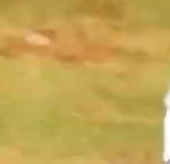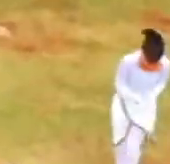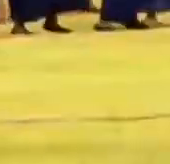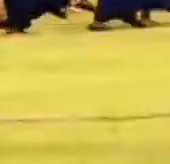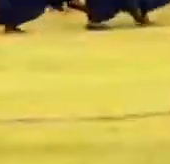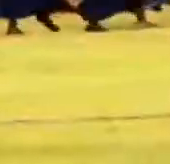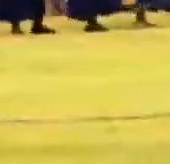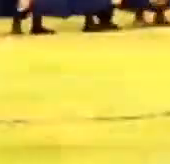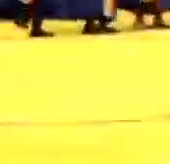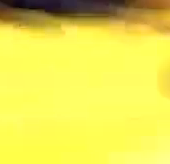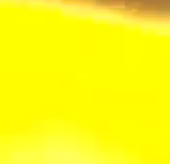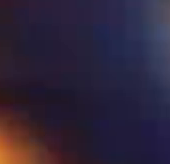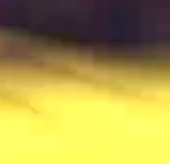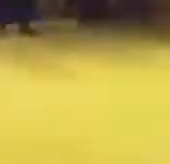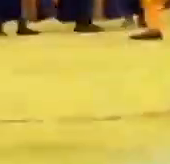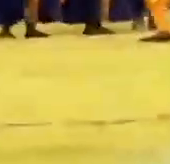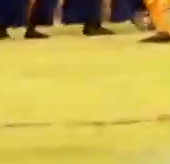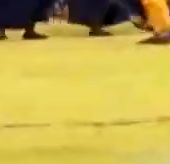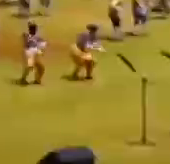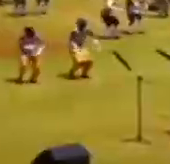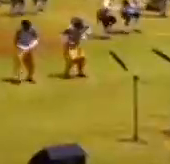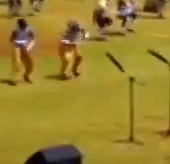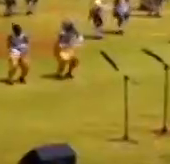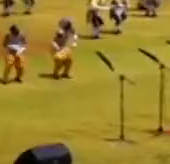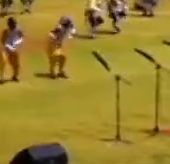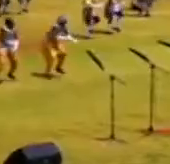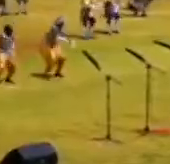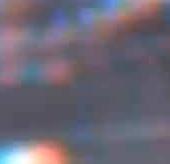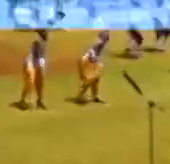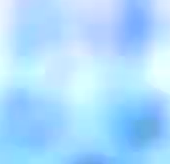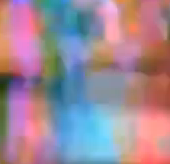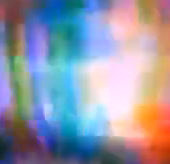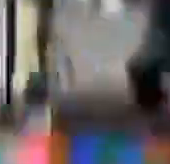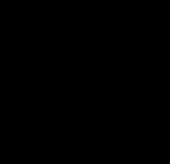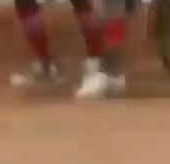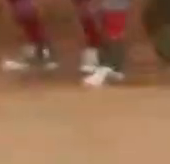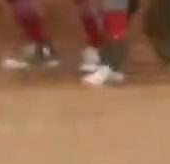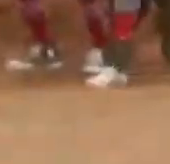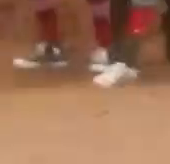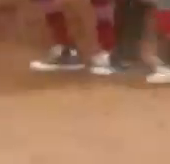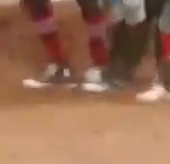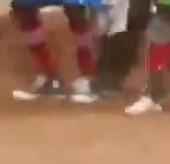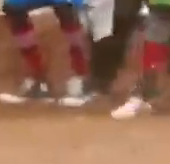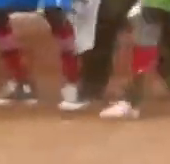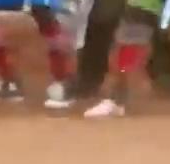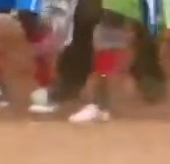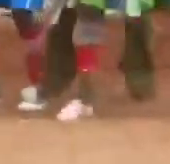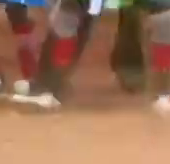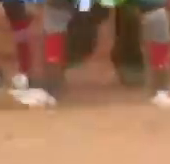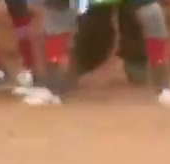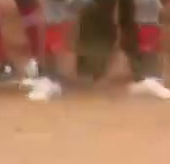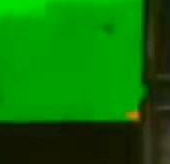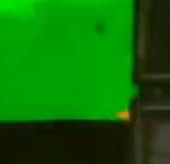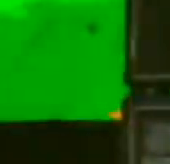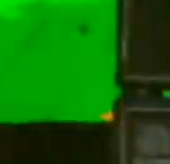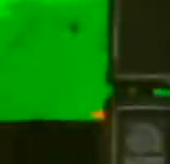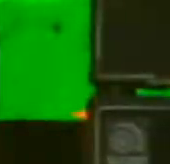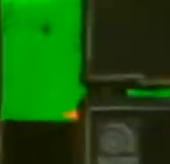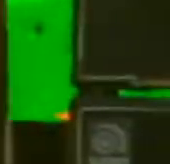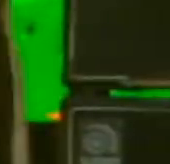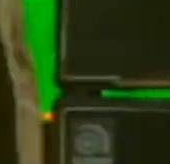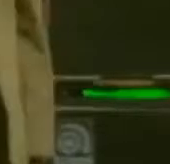KBC and Jamboree present an unforgettable celebration of culture, music, and awareness.